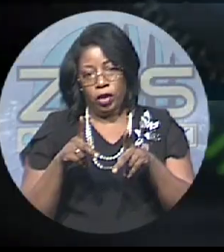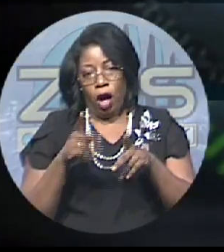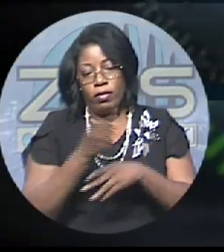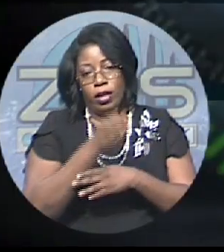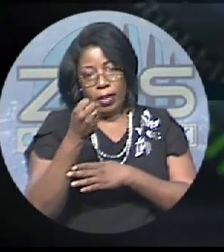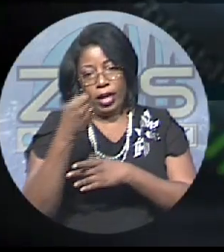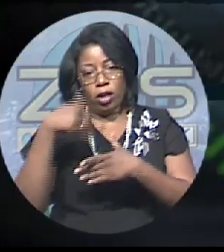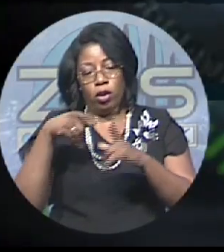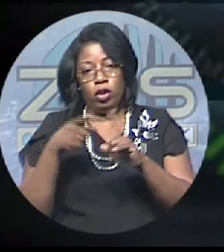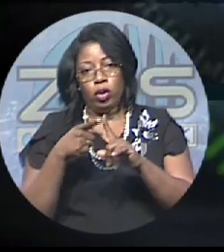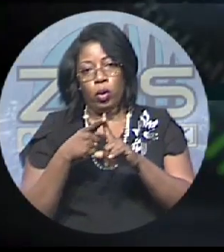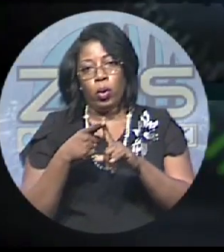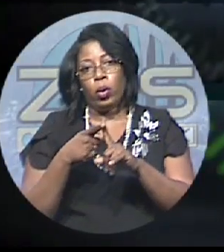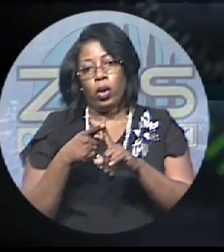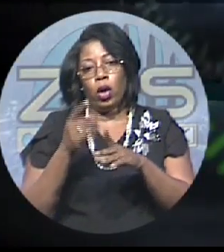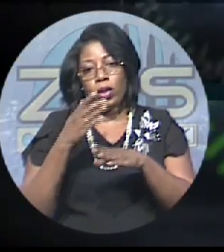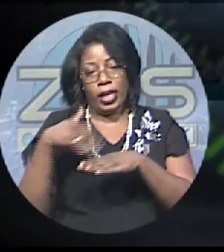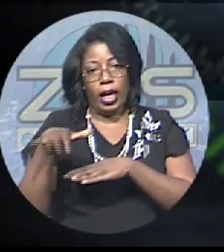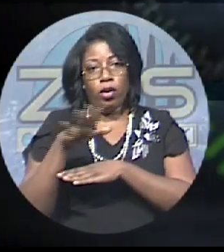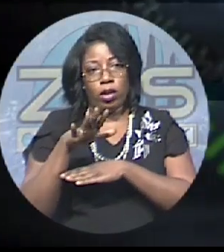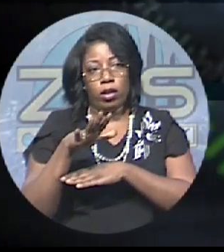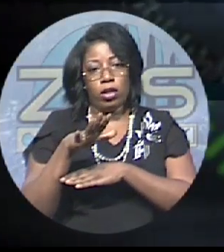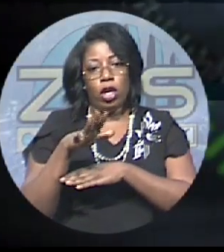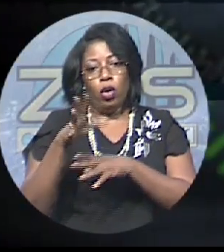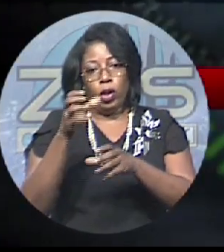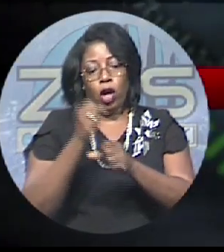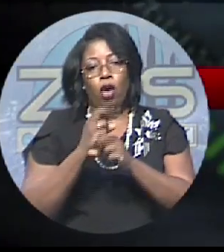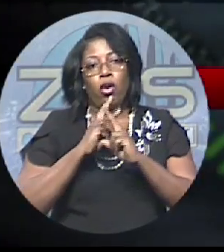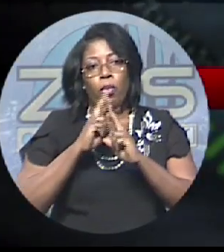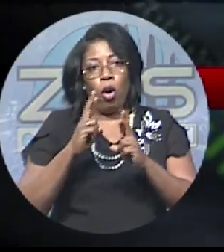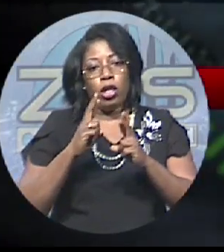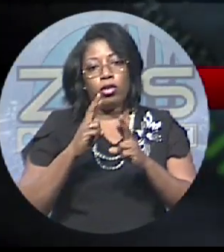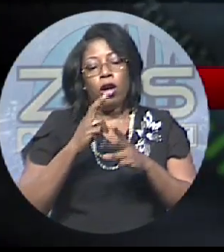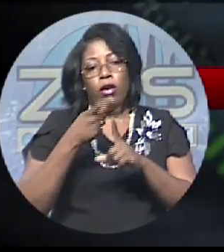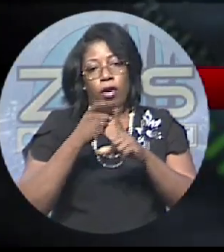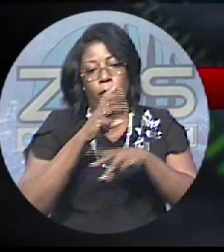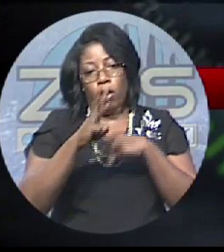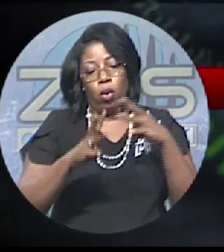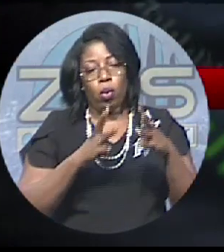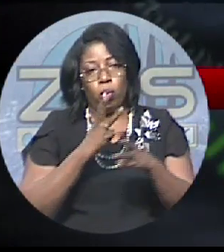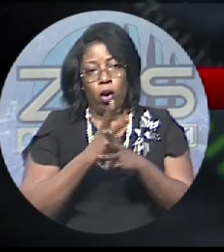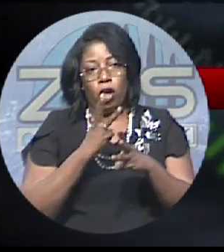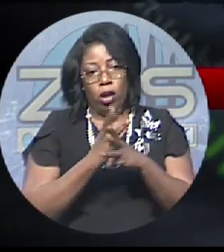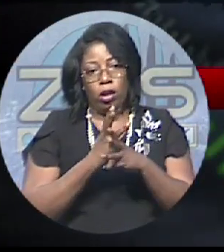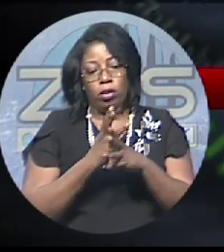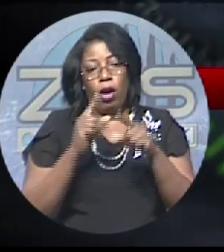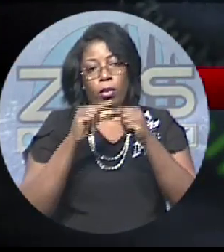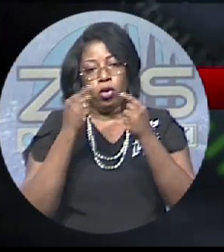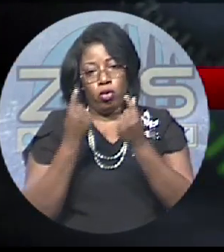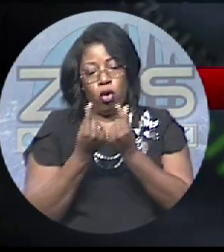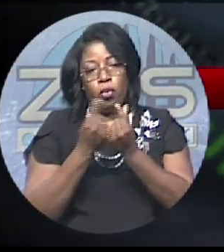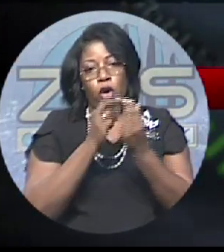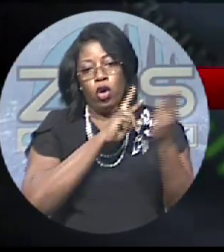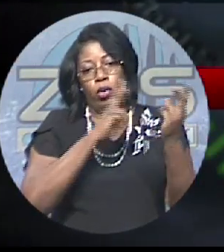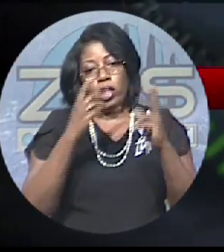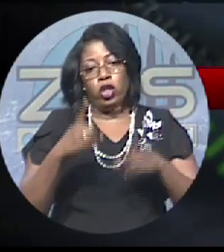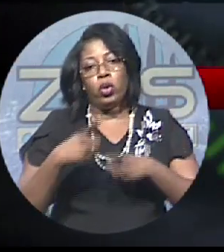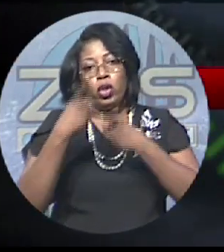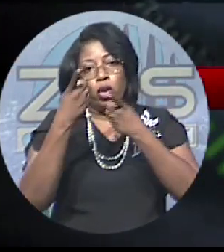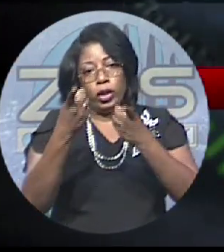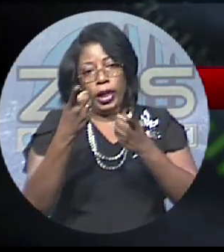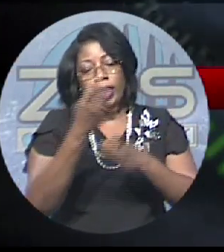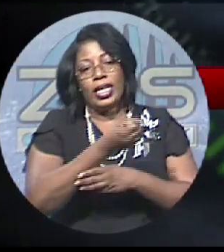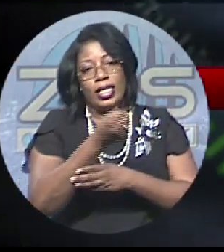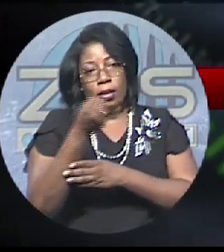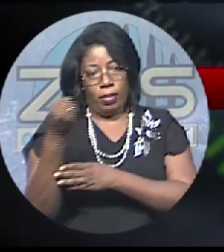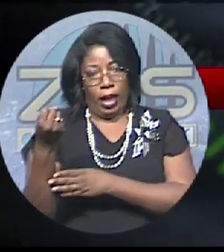to the hotted areas. He says they are constantly receiving reports from around the world from organizations wishing to donate supplies. But more